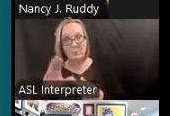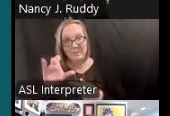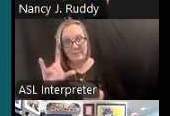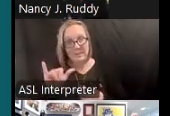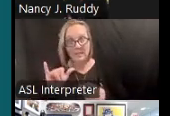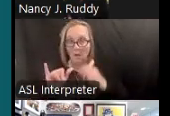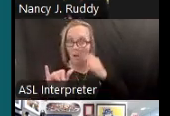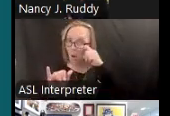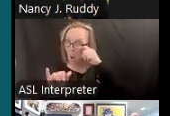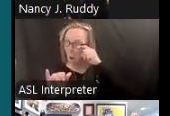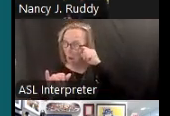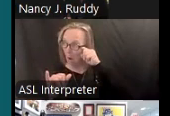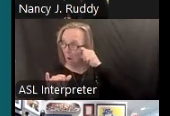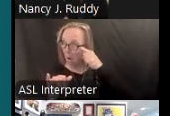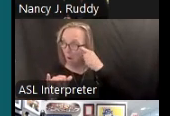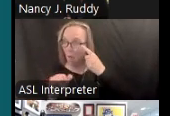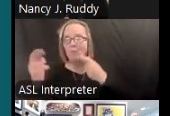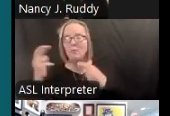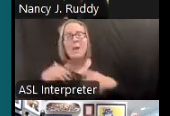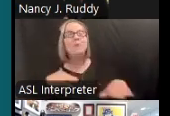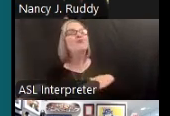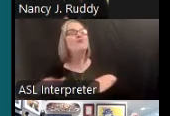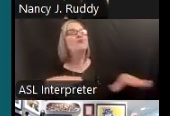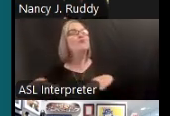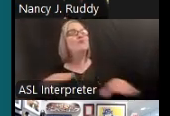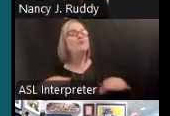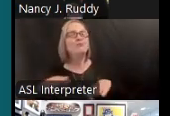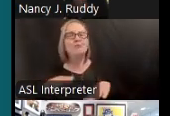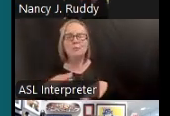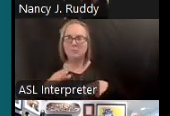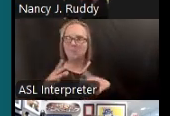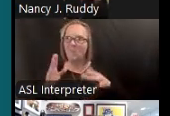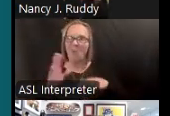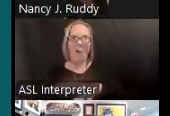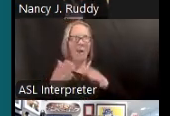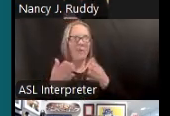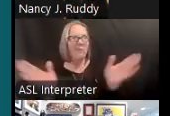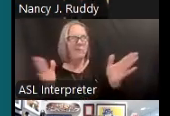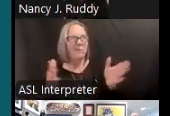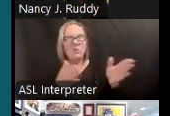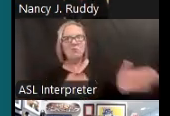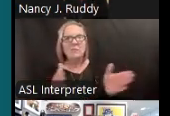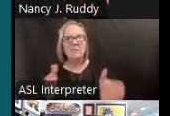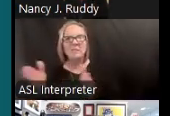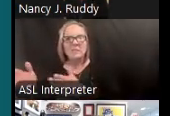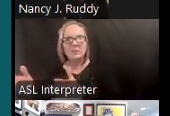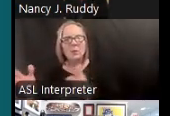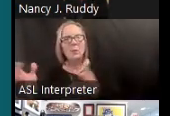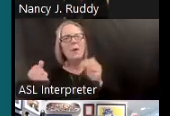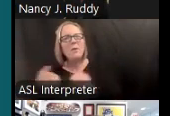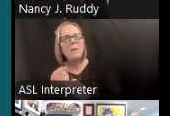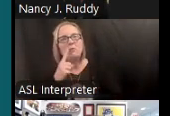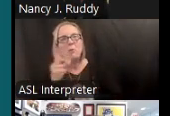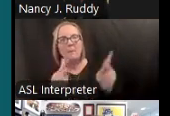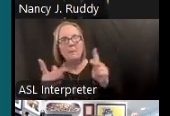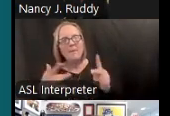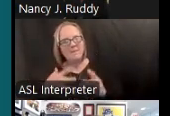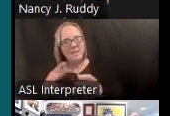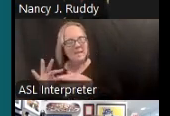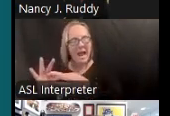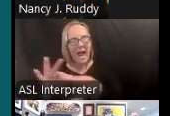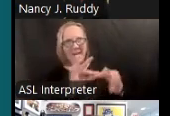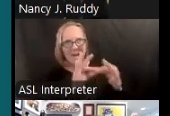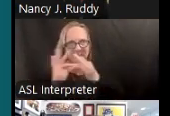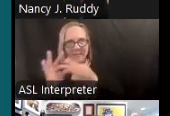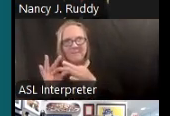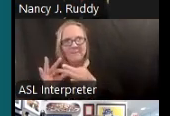experience the magic of our streets. Our goal here is to create connectivity and vibrancy and to be a good